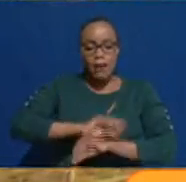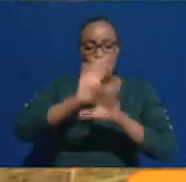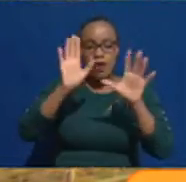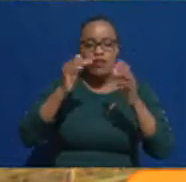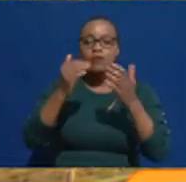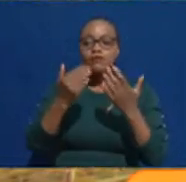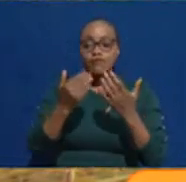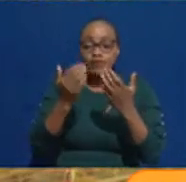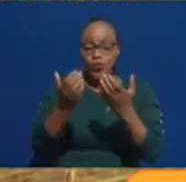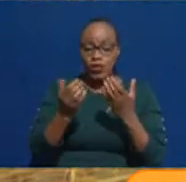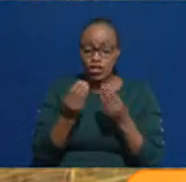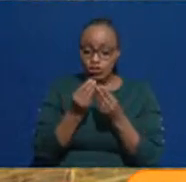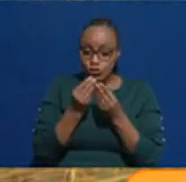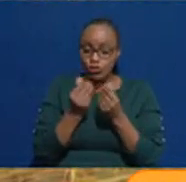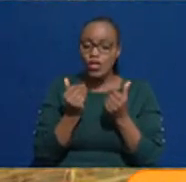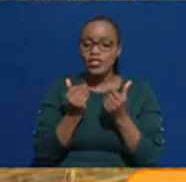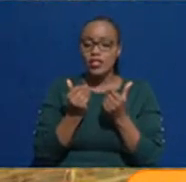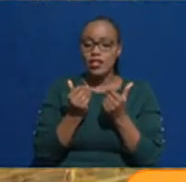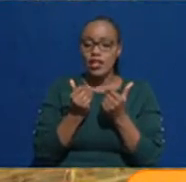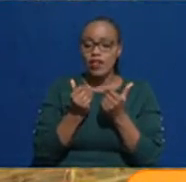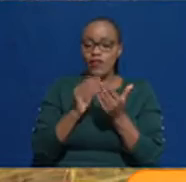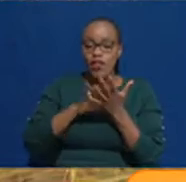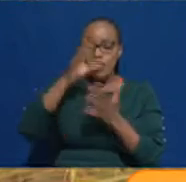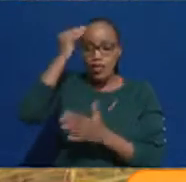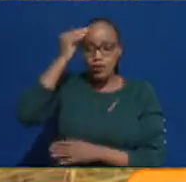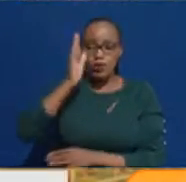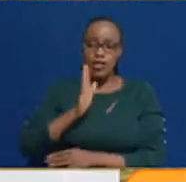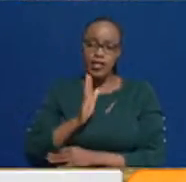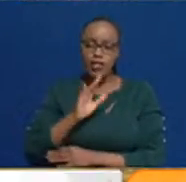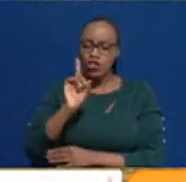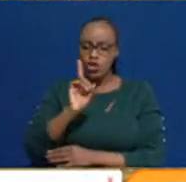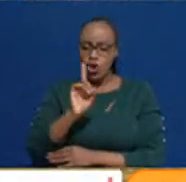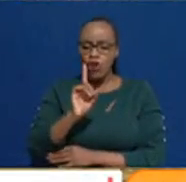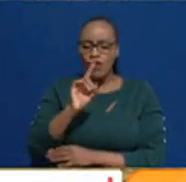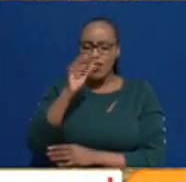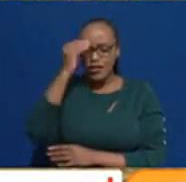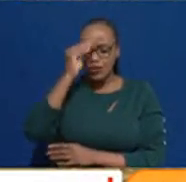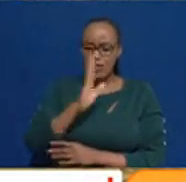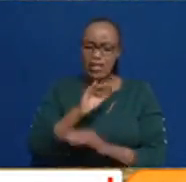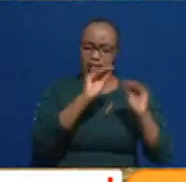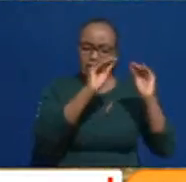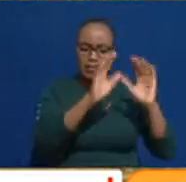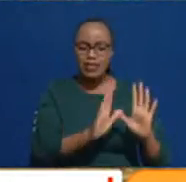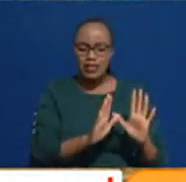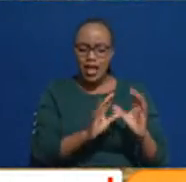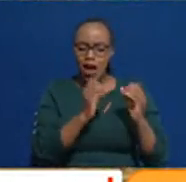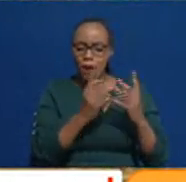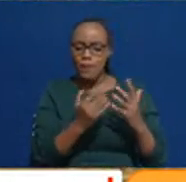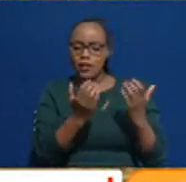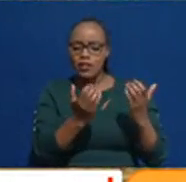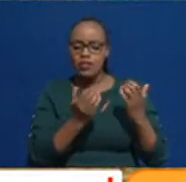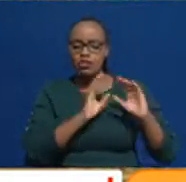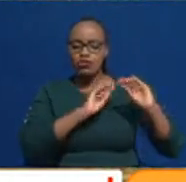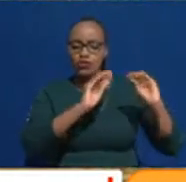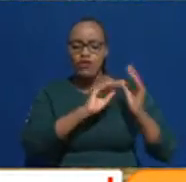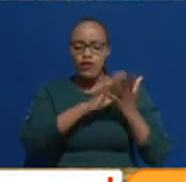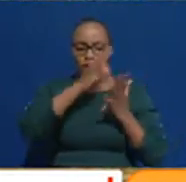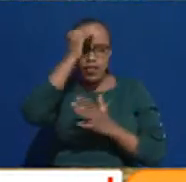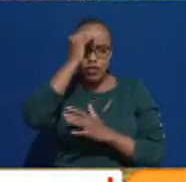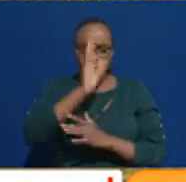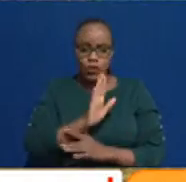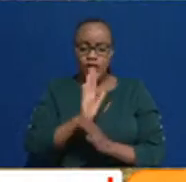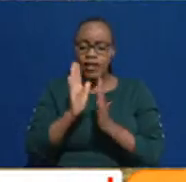that to sort out the student, no, pupil teacher ratio. Student